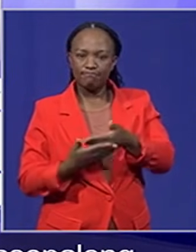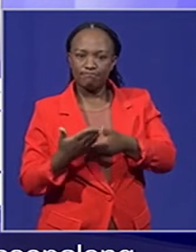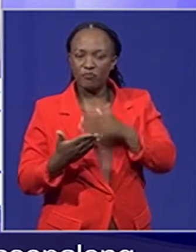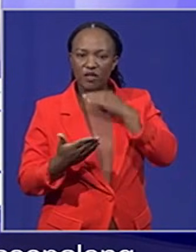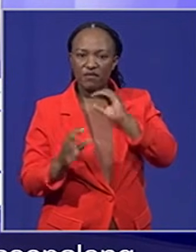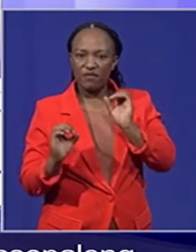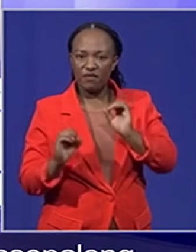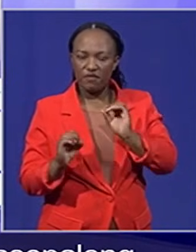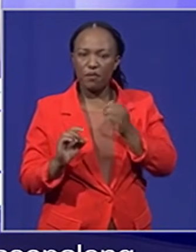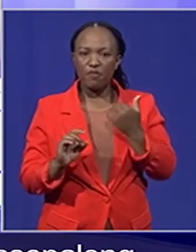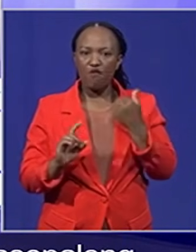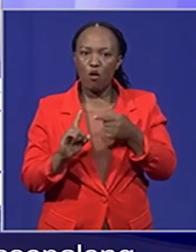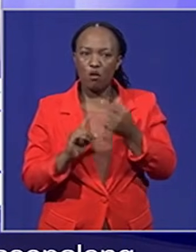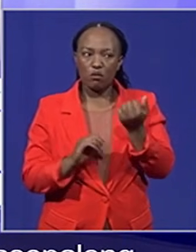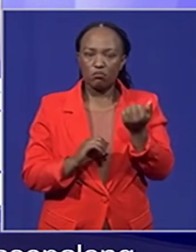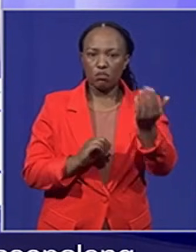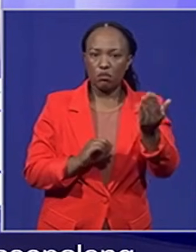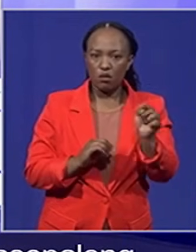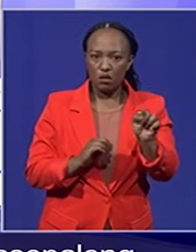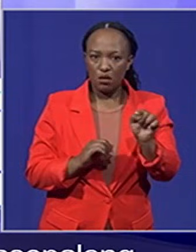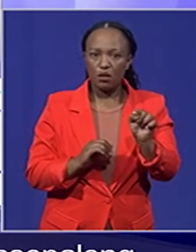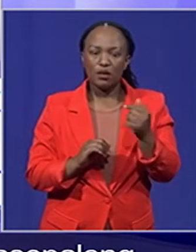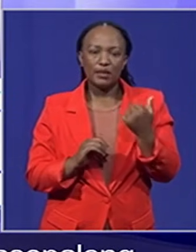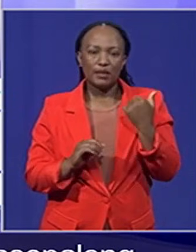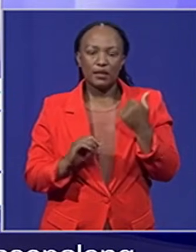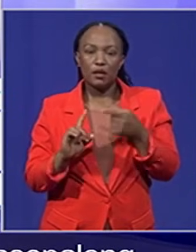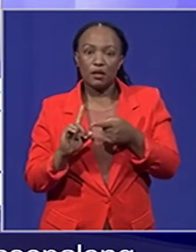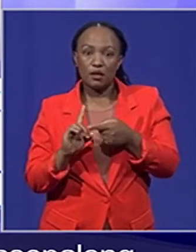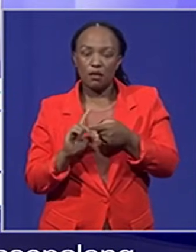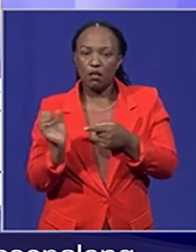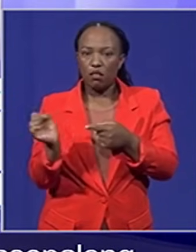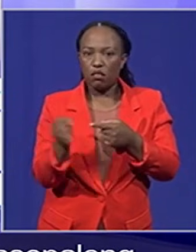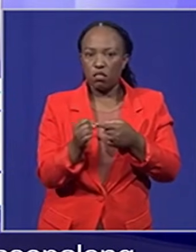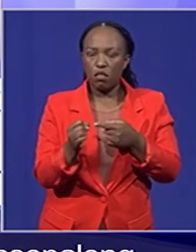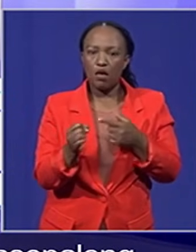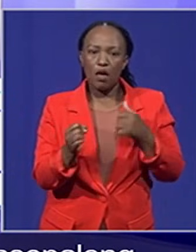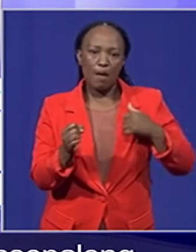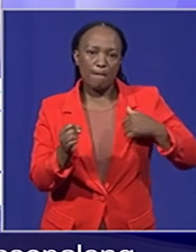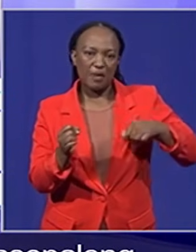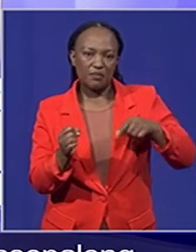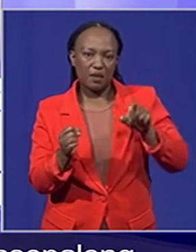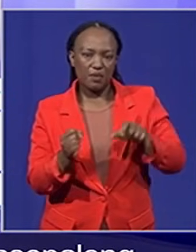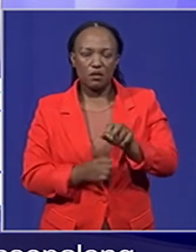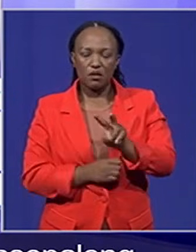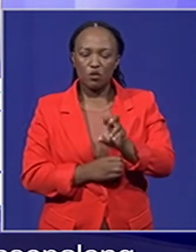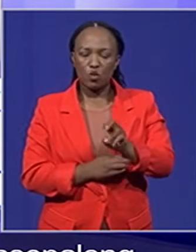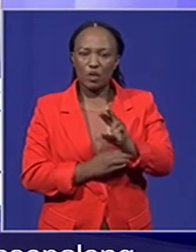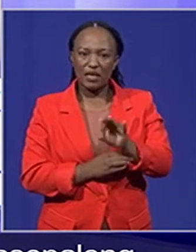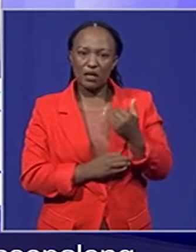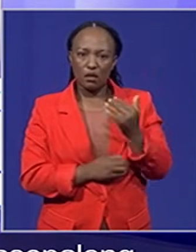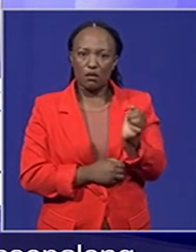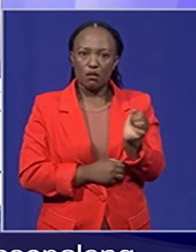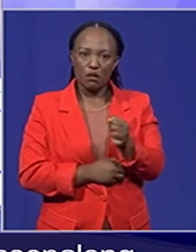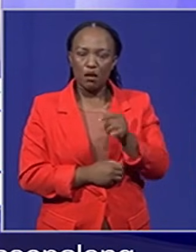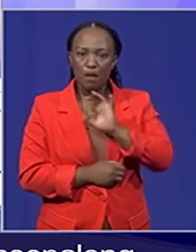thwalwa yeo e rometšwego kgoro seo se amana le go thwalwa ga molaodi wa masepala ka ngwaga wa 2023 Meyara